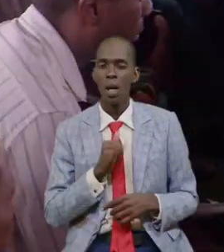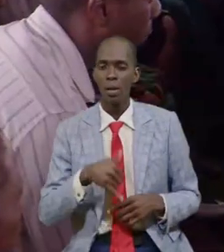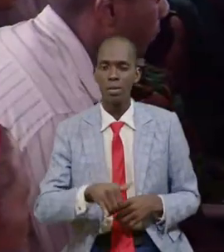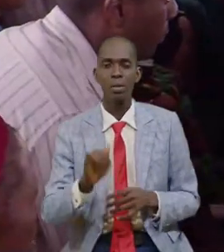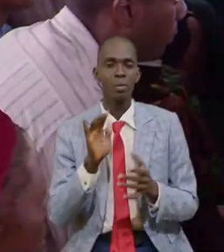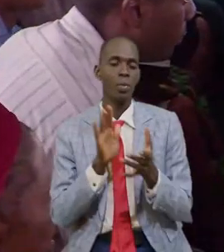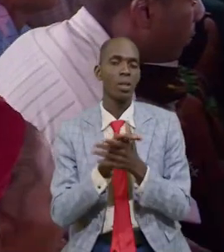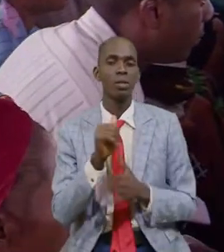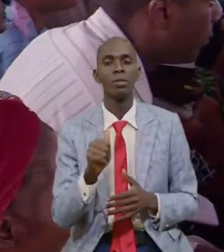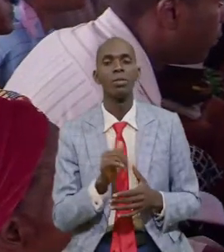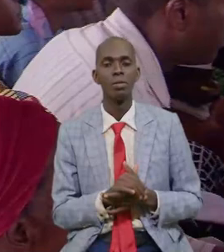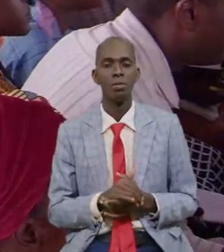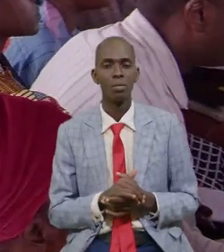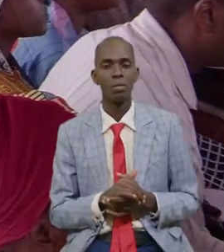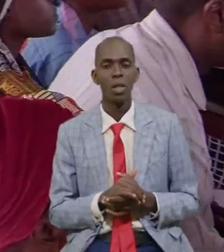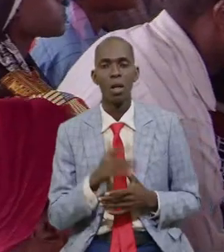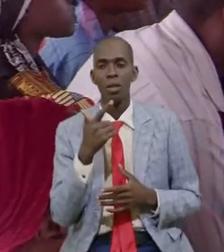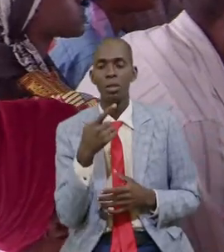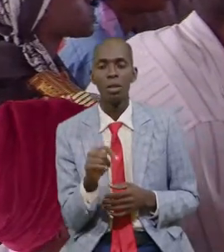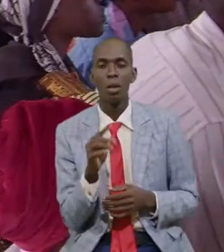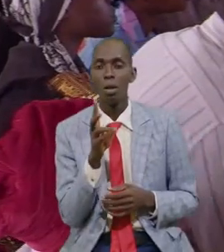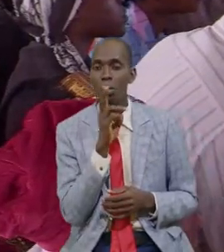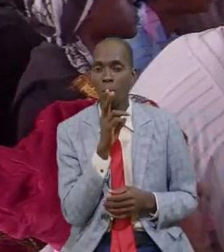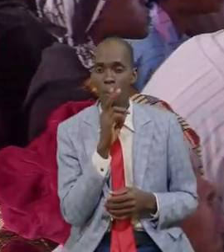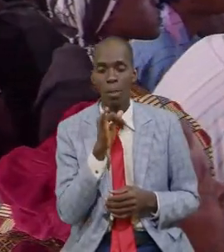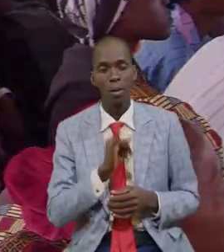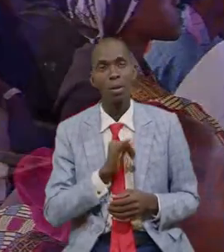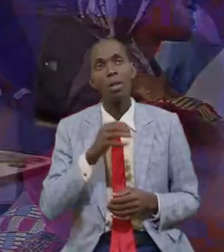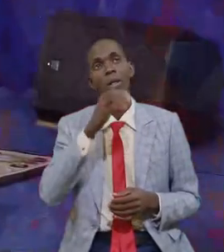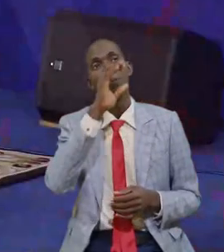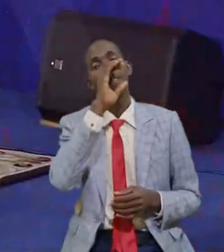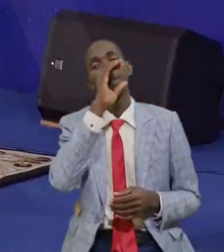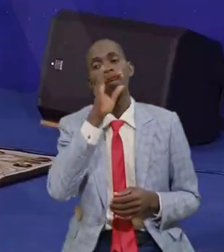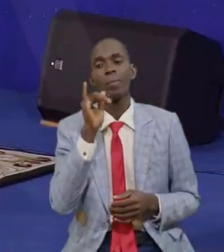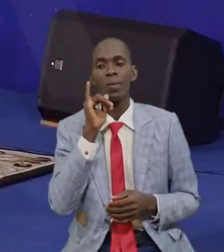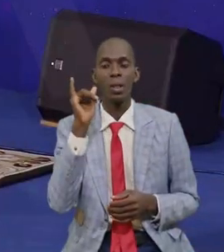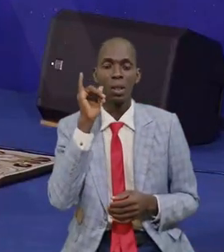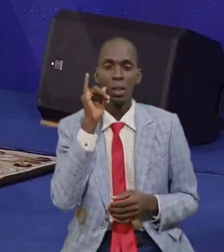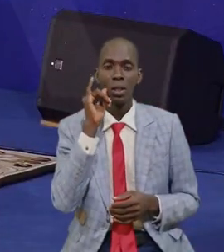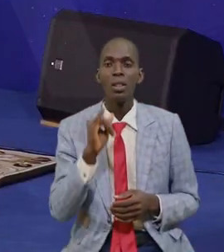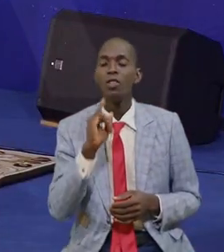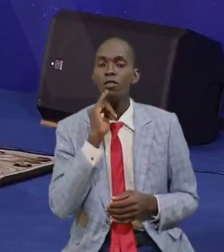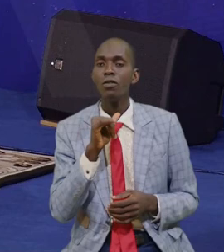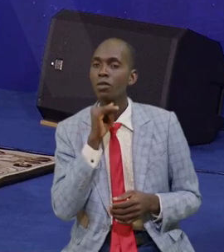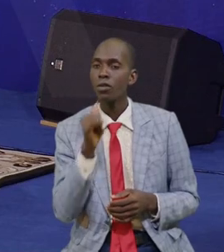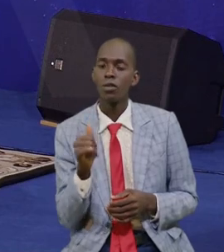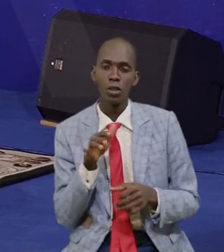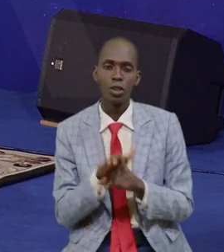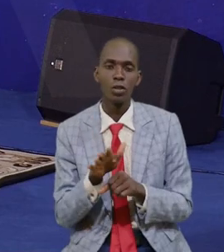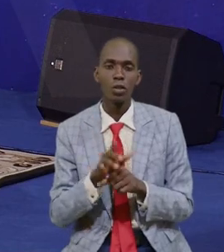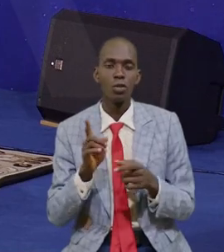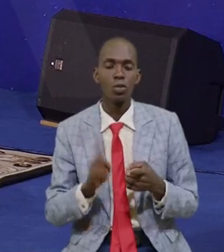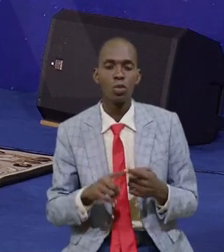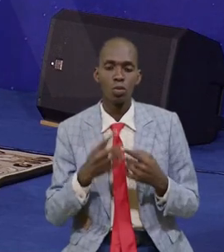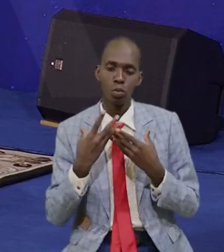believe. The water I drank yesterday is not enough to quench the